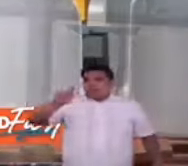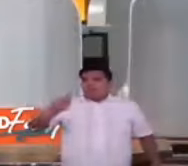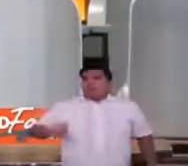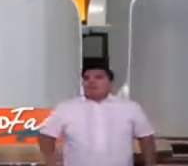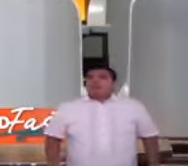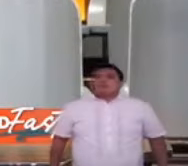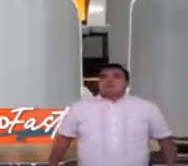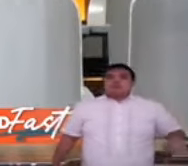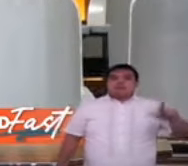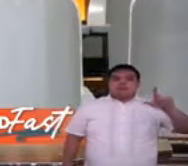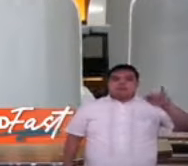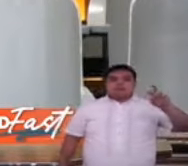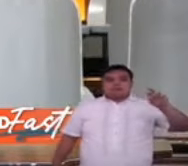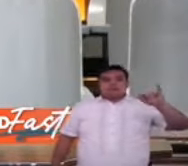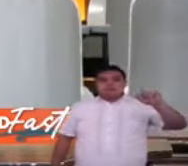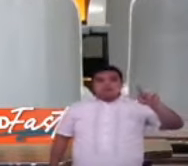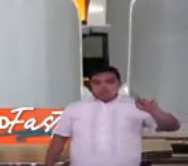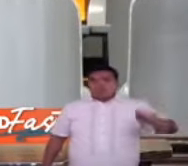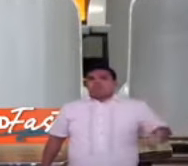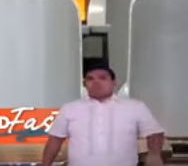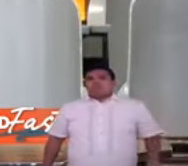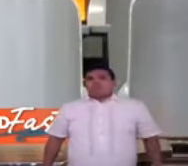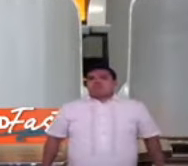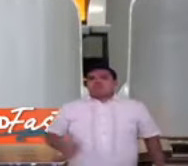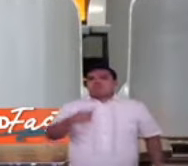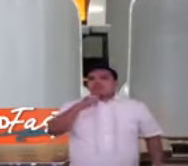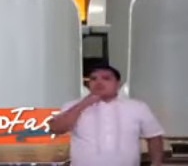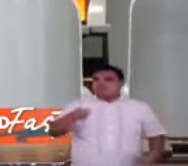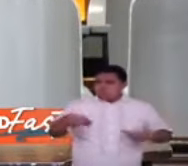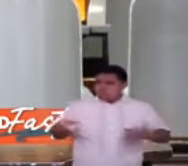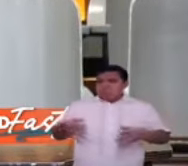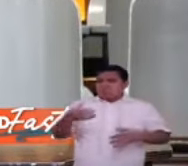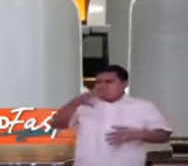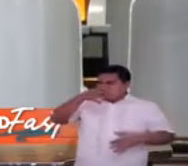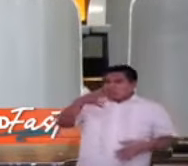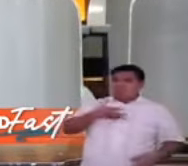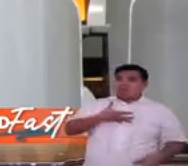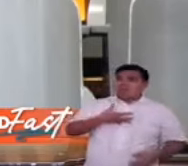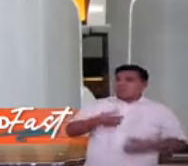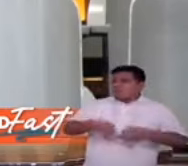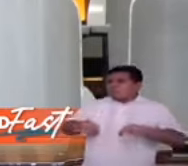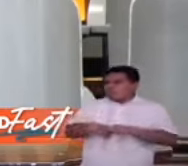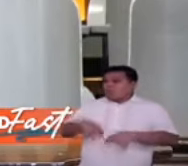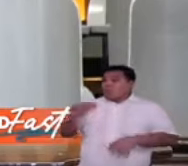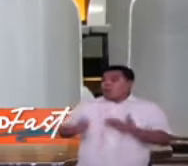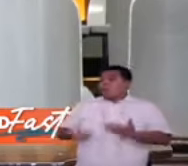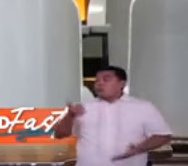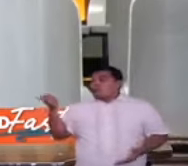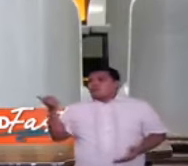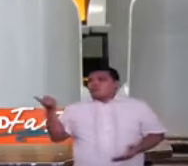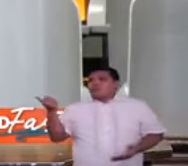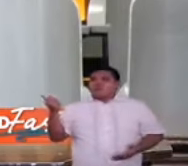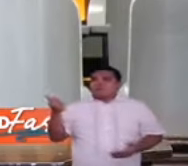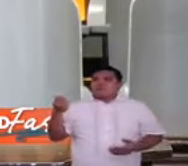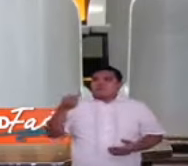Set limits. If you do not conquer your child, they will feel rejected. Someone else will conquer